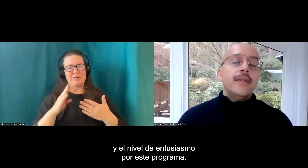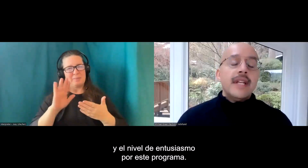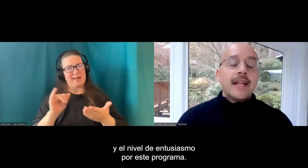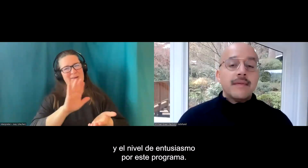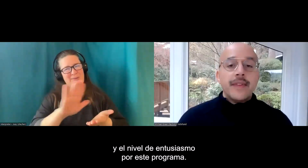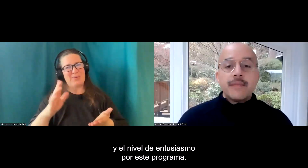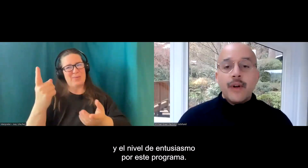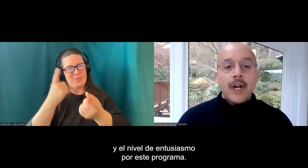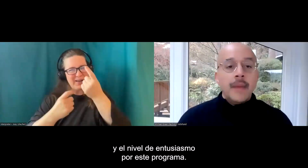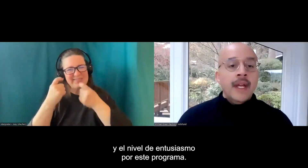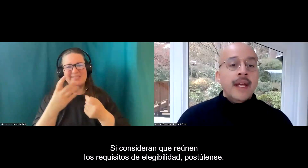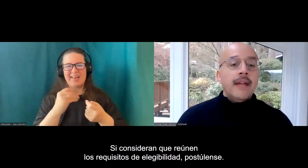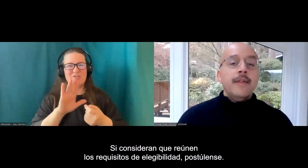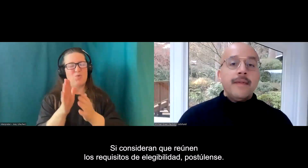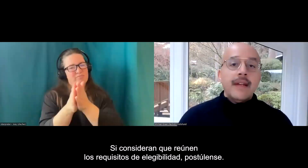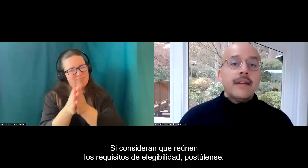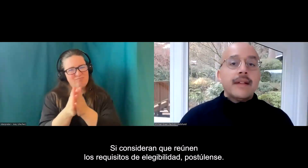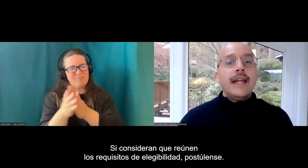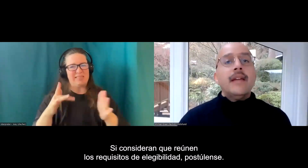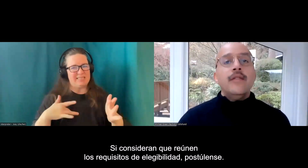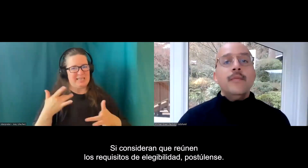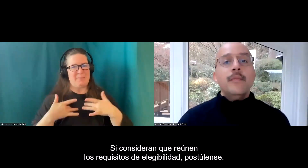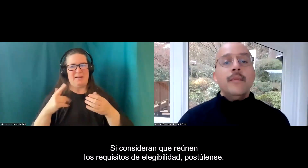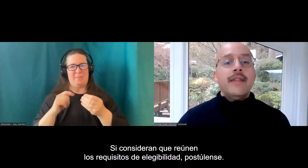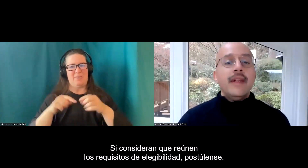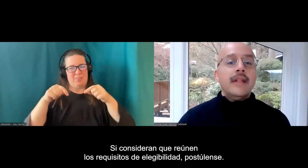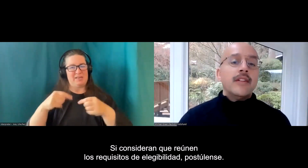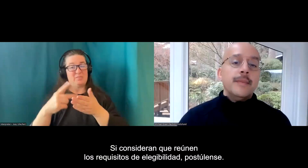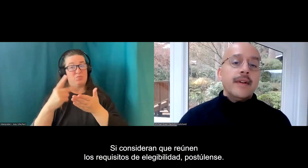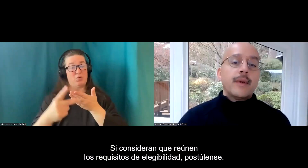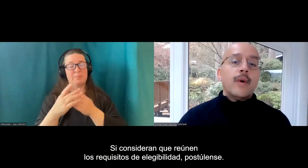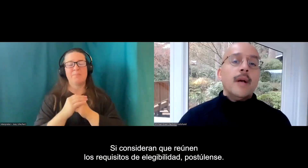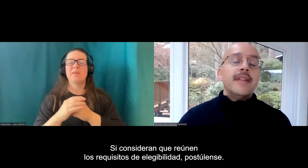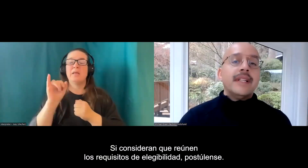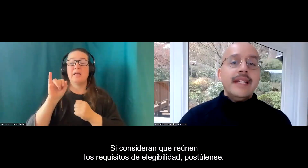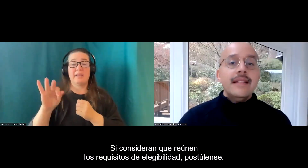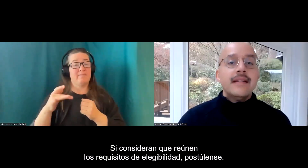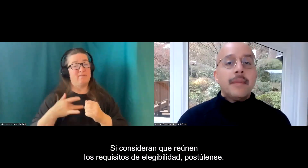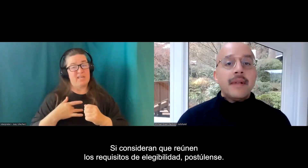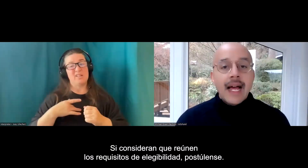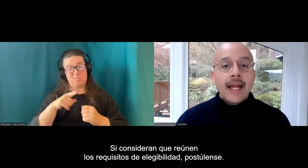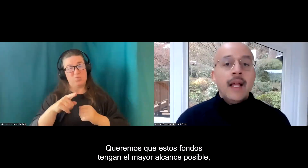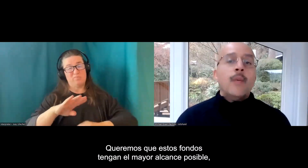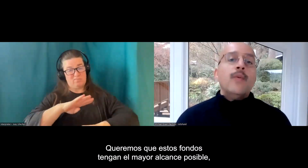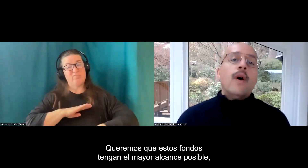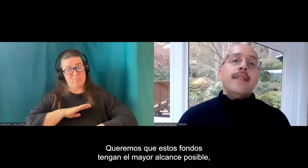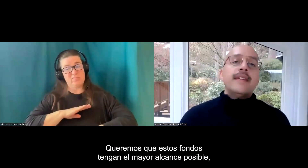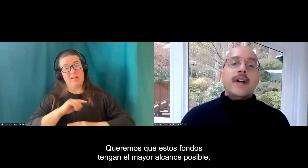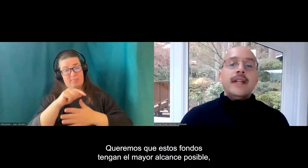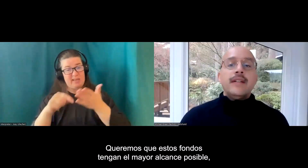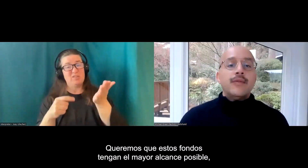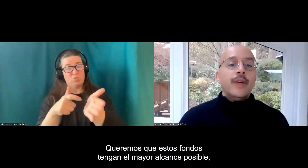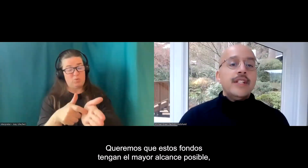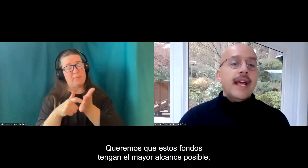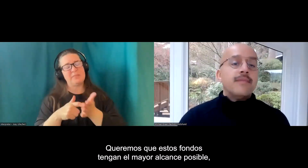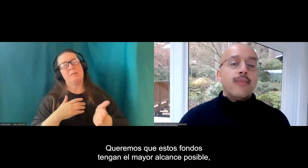of enthusiasm for this program. If you feel like you meet these eligibility requirements, please apply. We want this